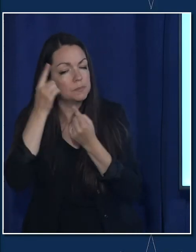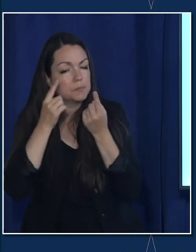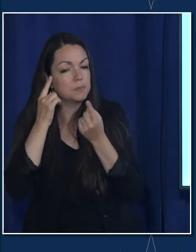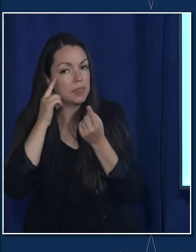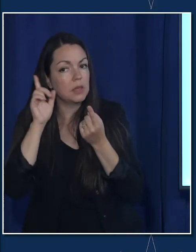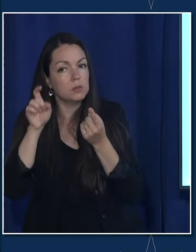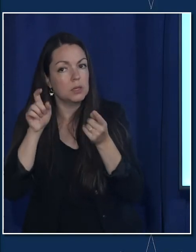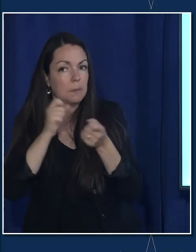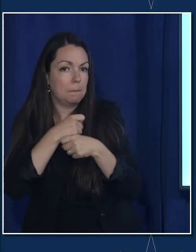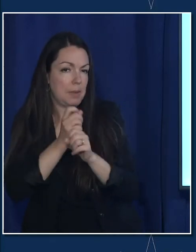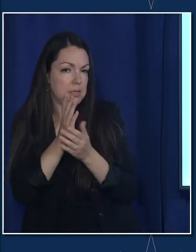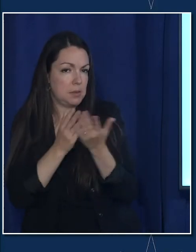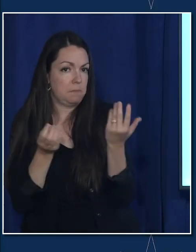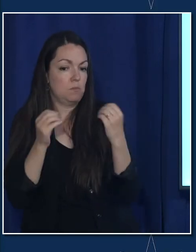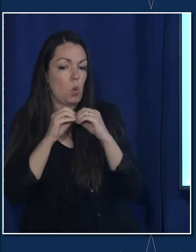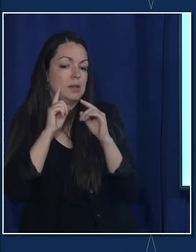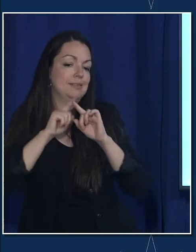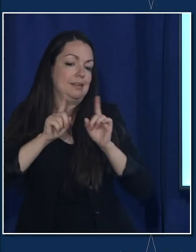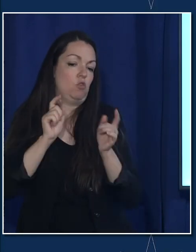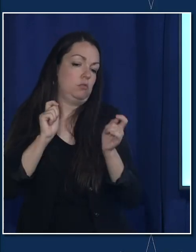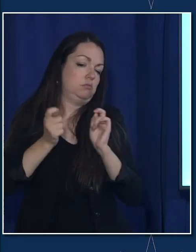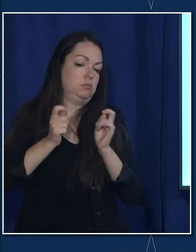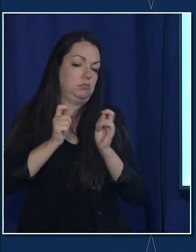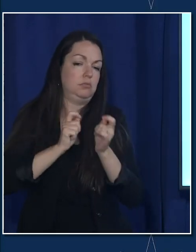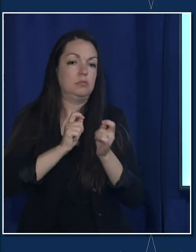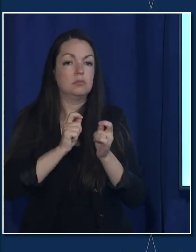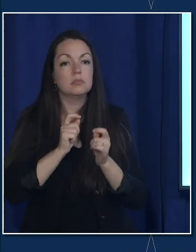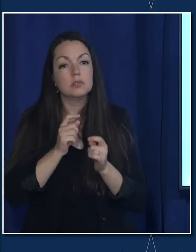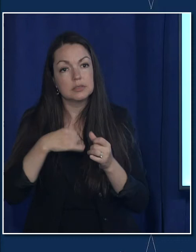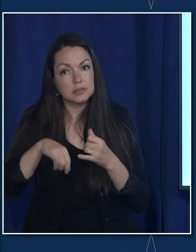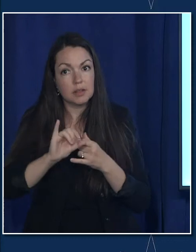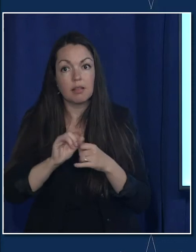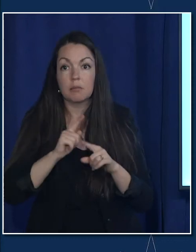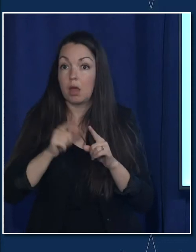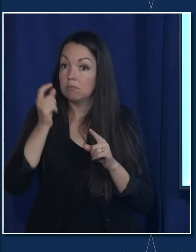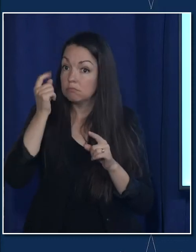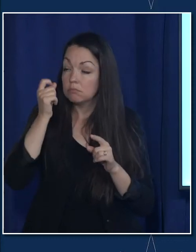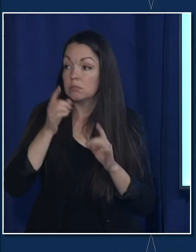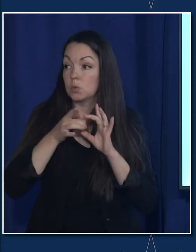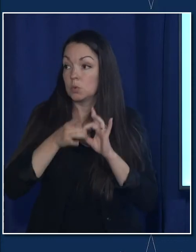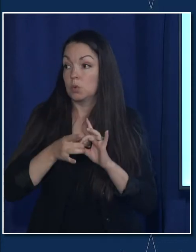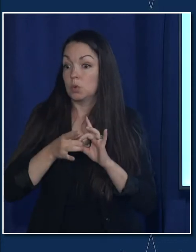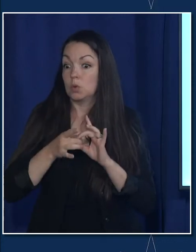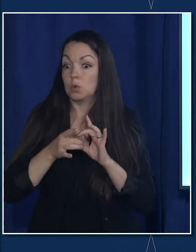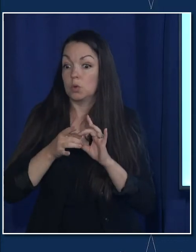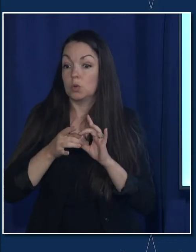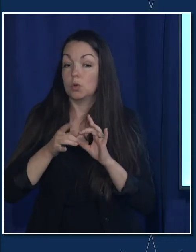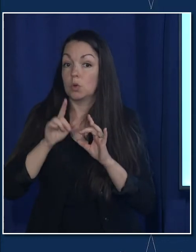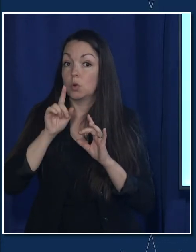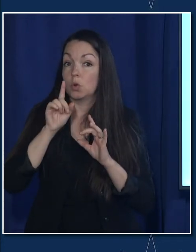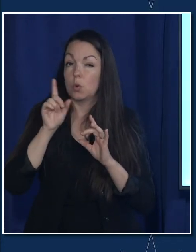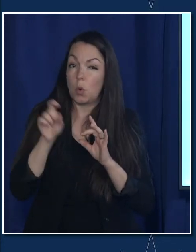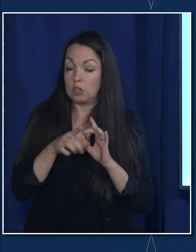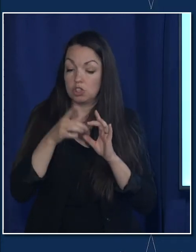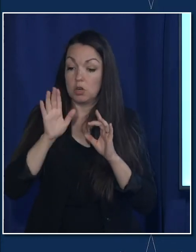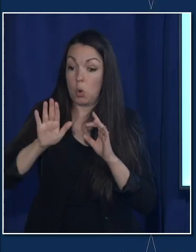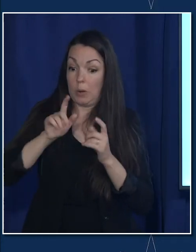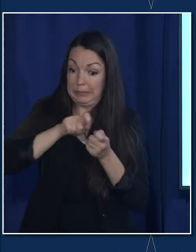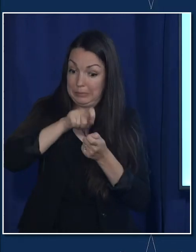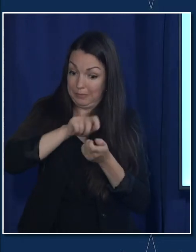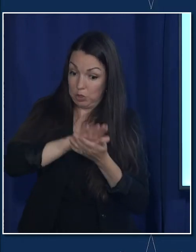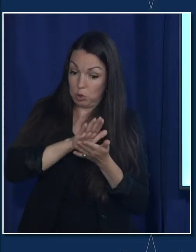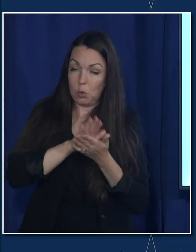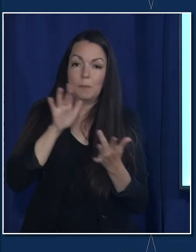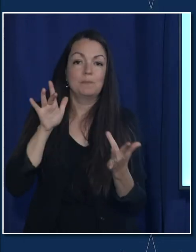some adjustments. But I would encourage people, if they have a question related to their specific school, to reach to that school, because that will be